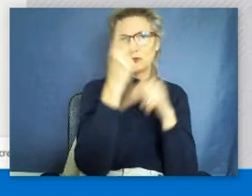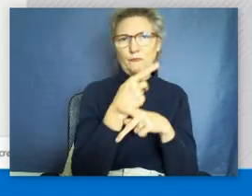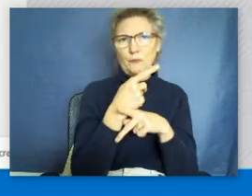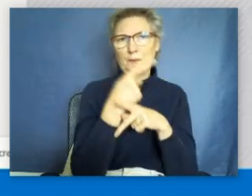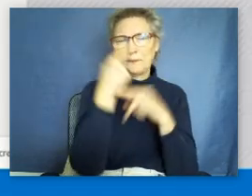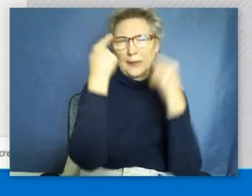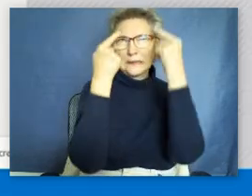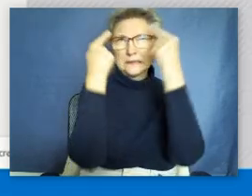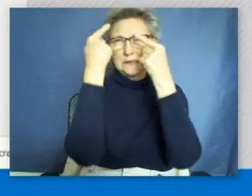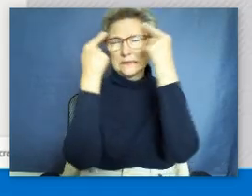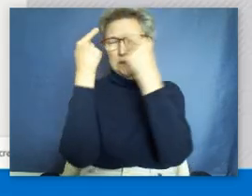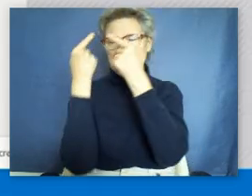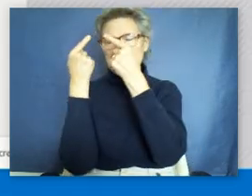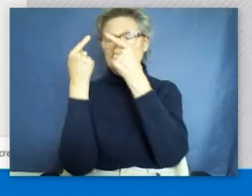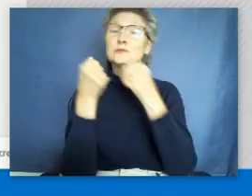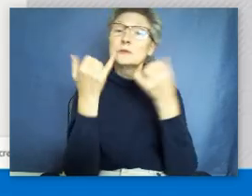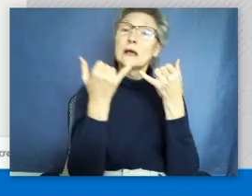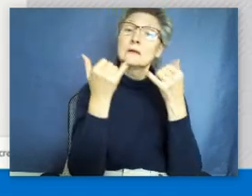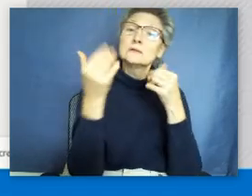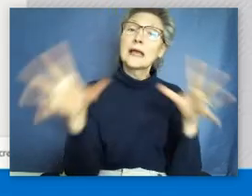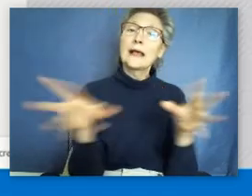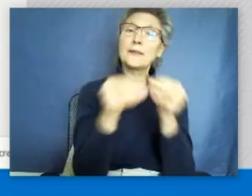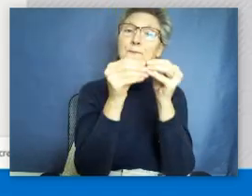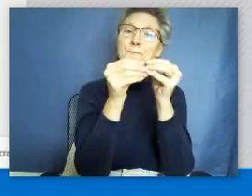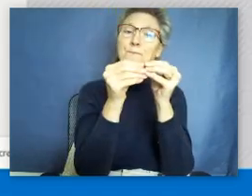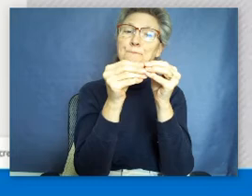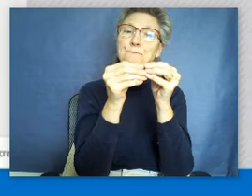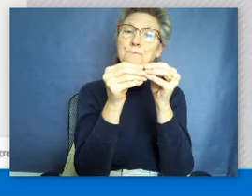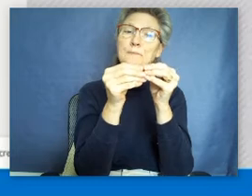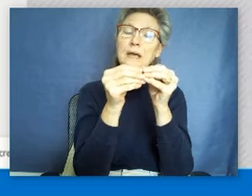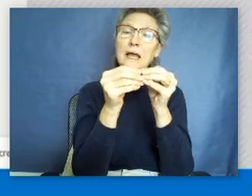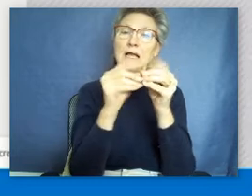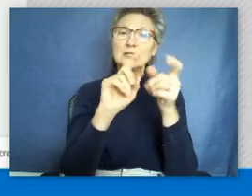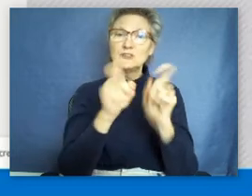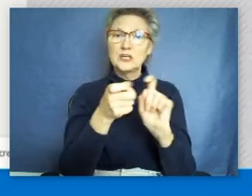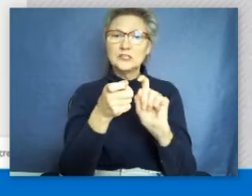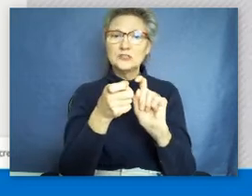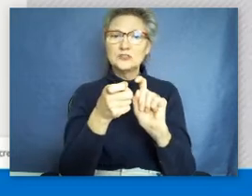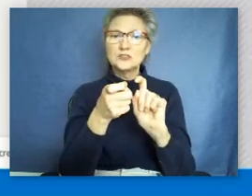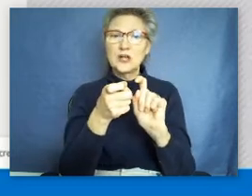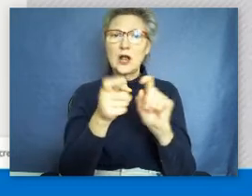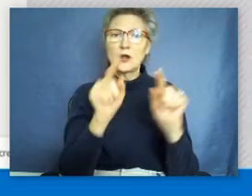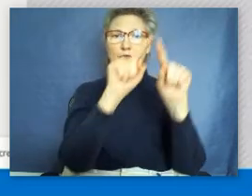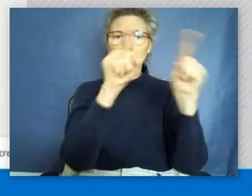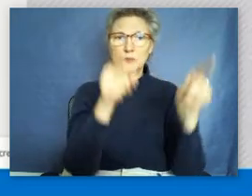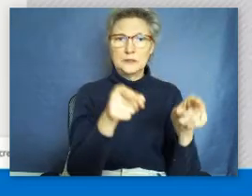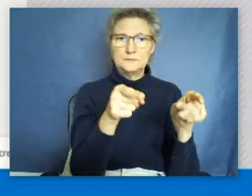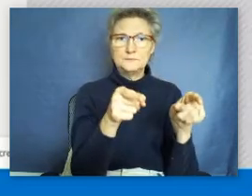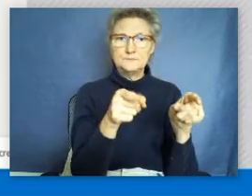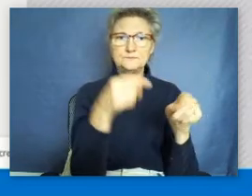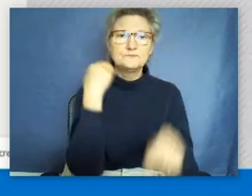mentally. So now let's add those together and change our grouping.